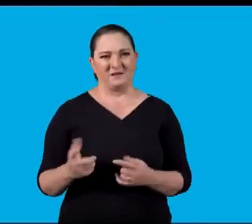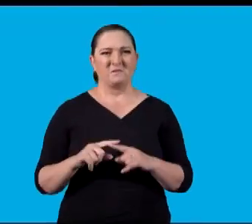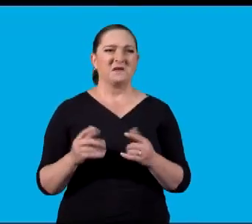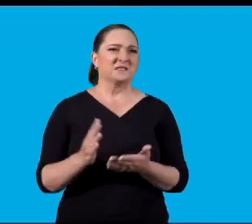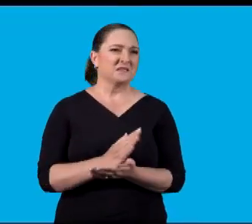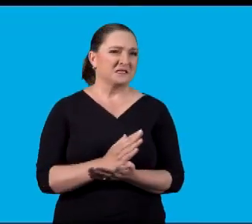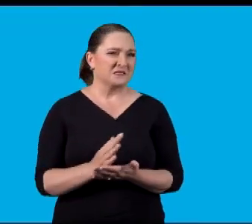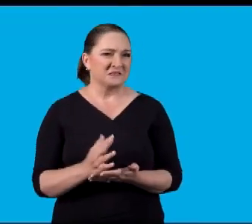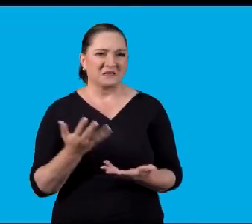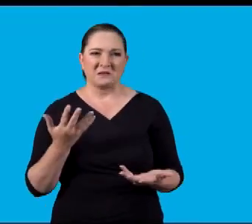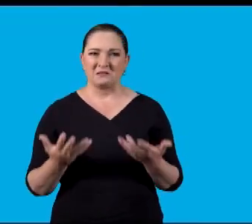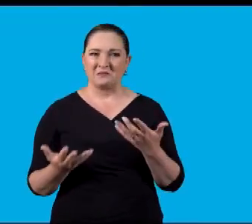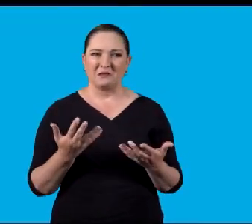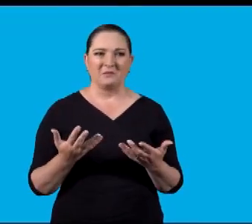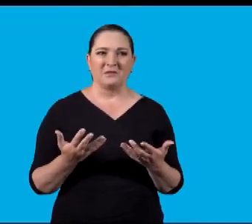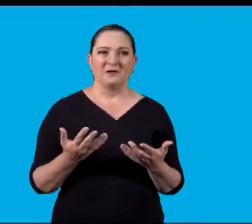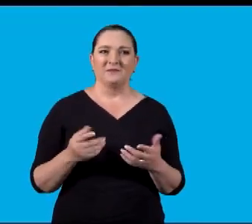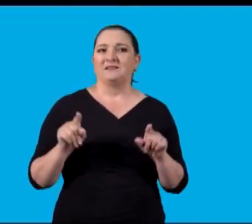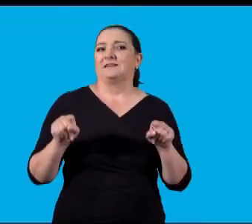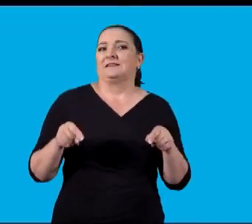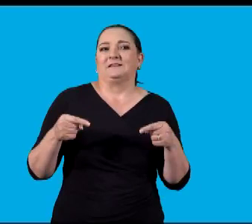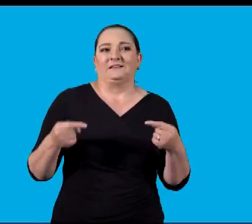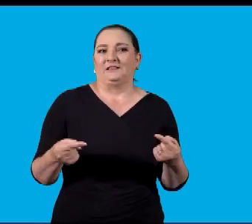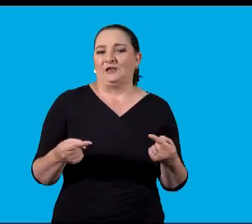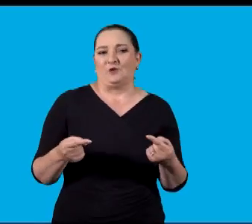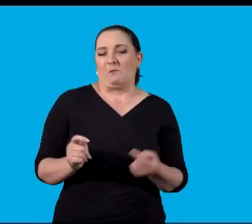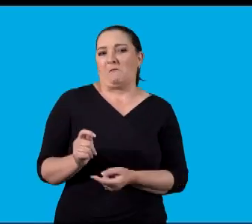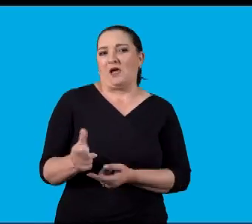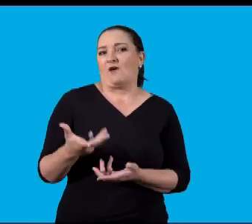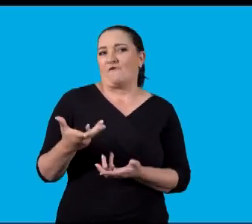the inability to calculate the correct amount that has been paid